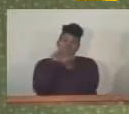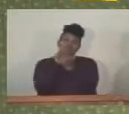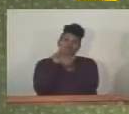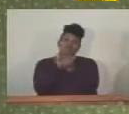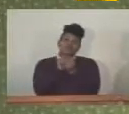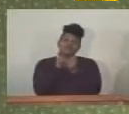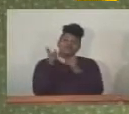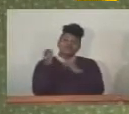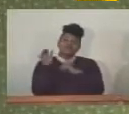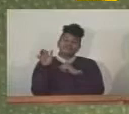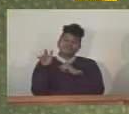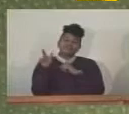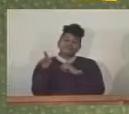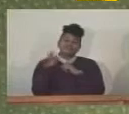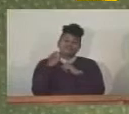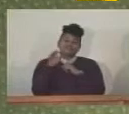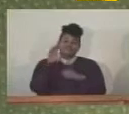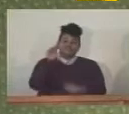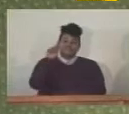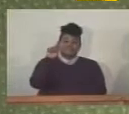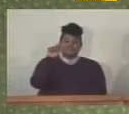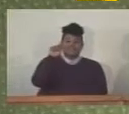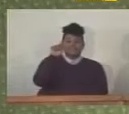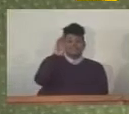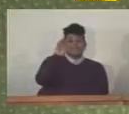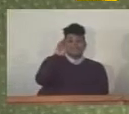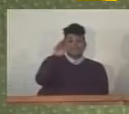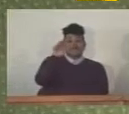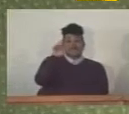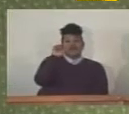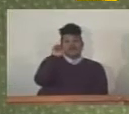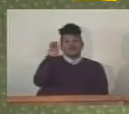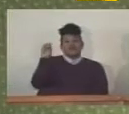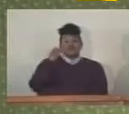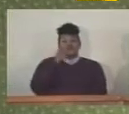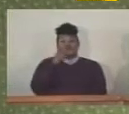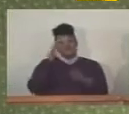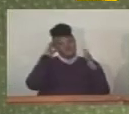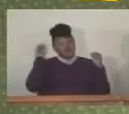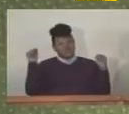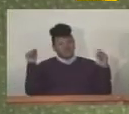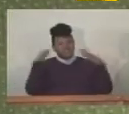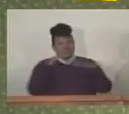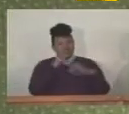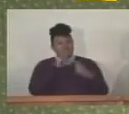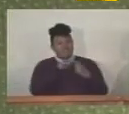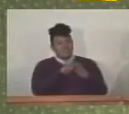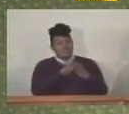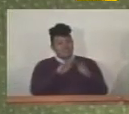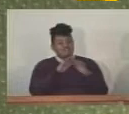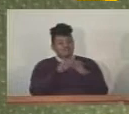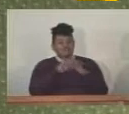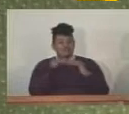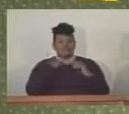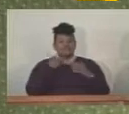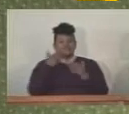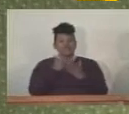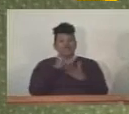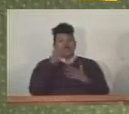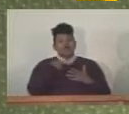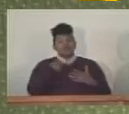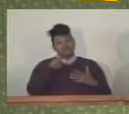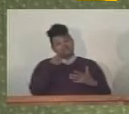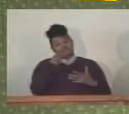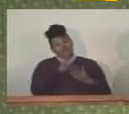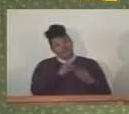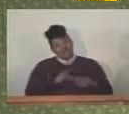with Esteban Lasso, who is the president of the Assembly and a friend of Jamaica. He asked me, in fact, to convey